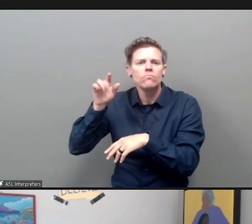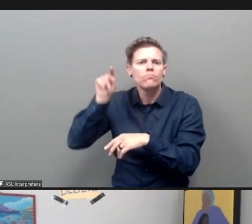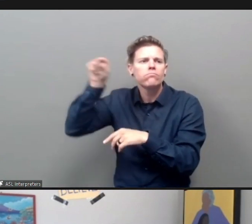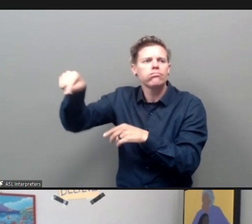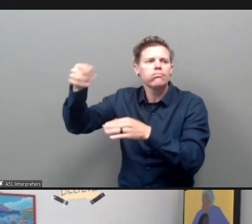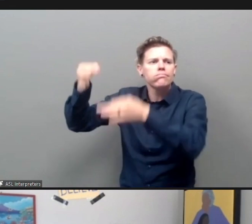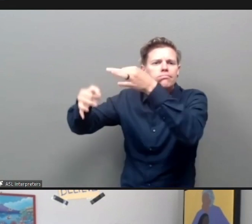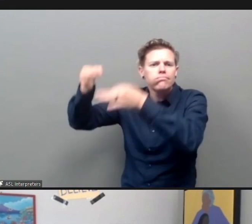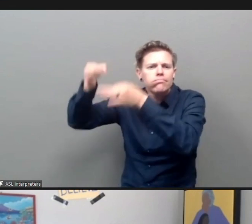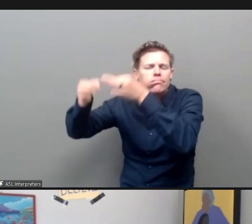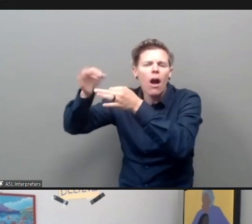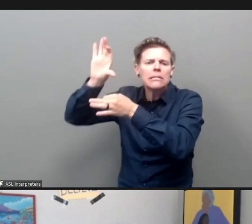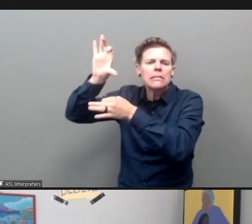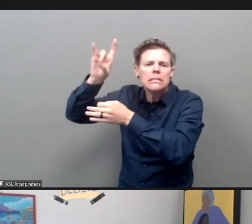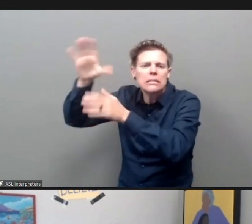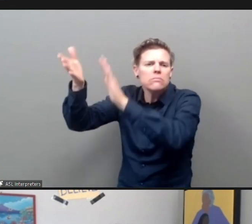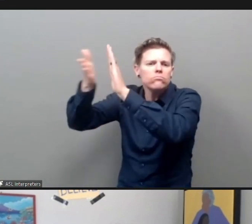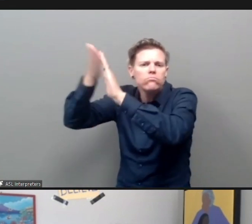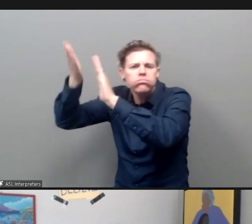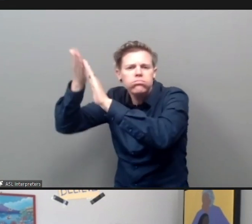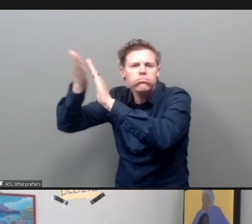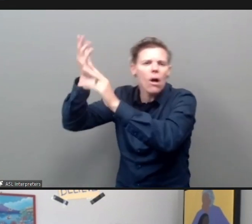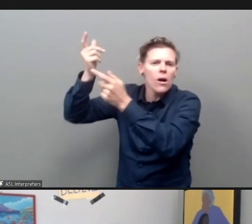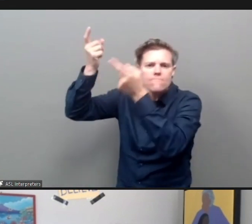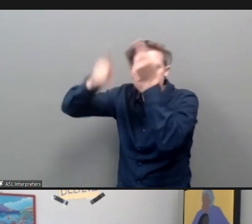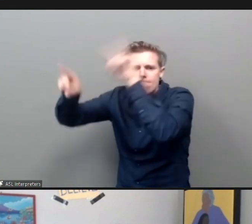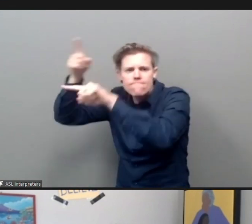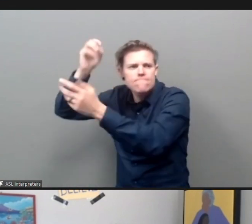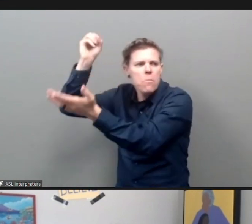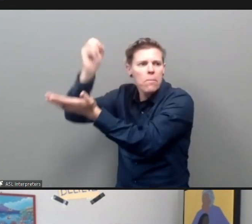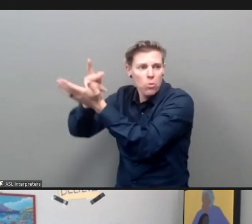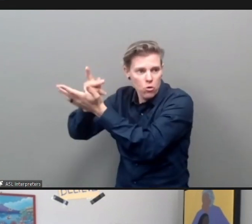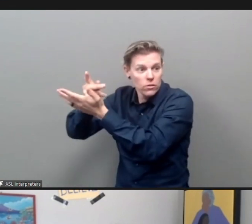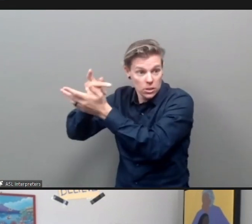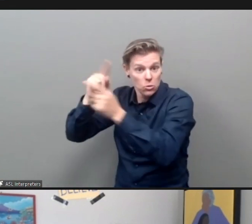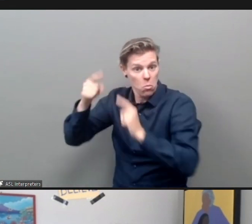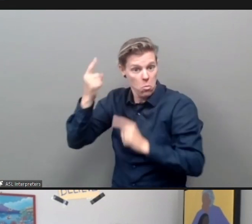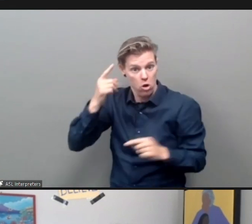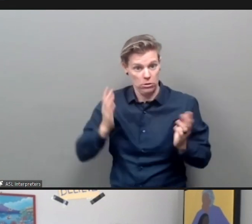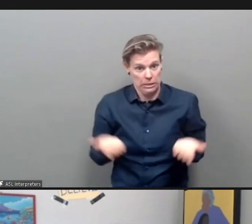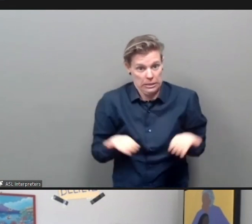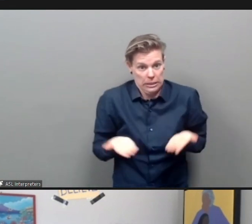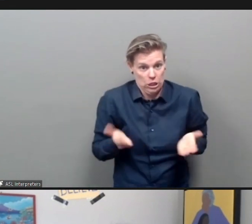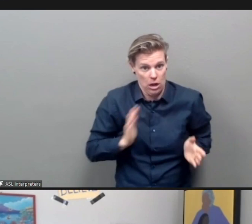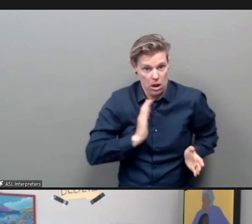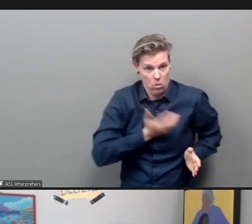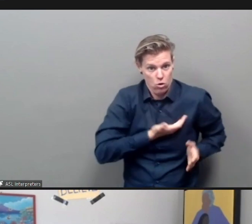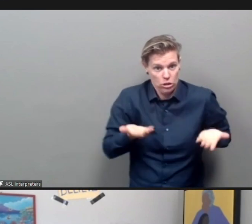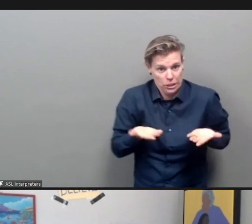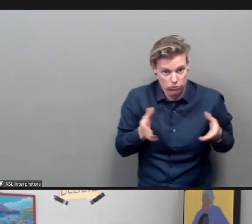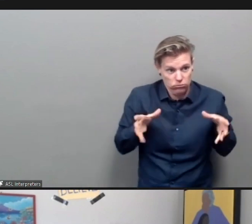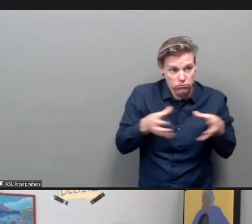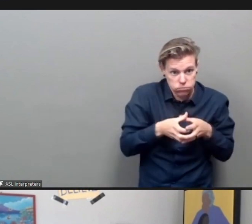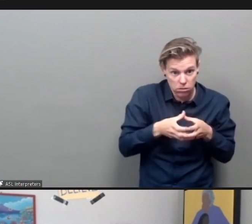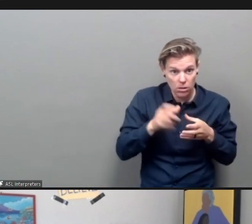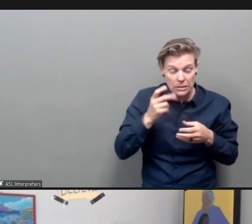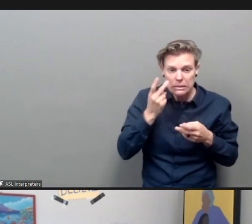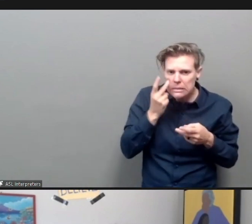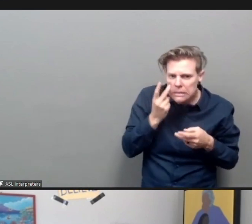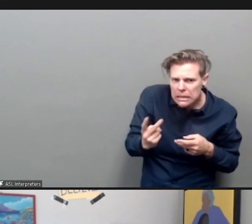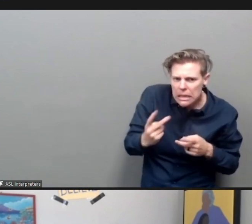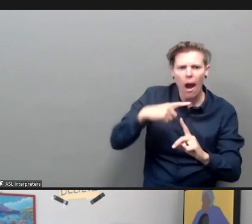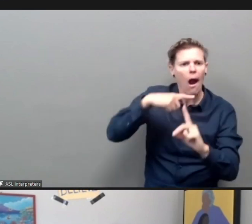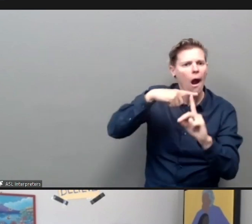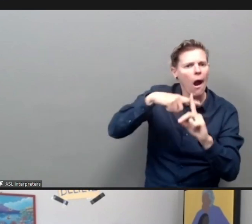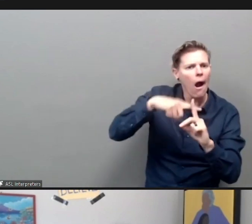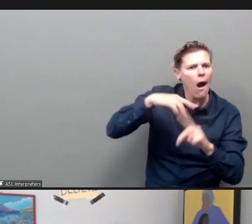to any degree about the benefit risk scenarios related to myocarditis and pericarditis. And if you could sort